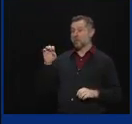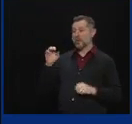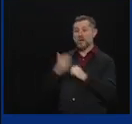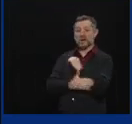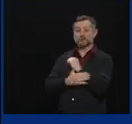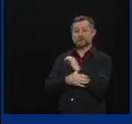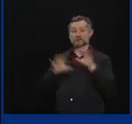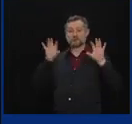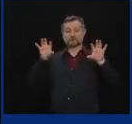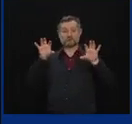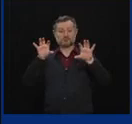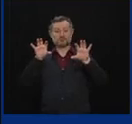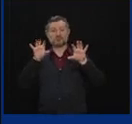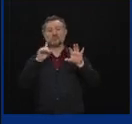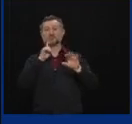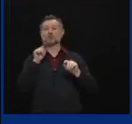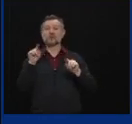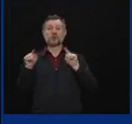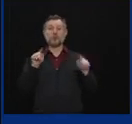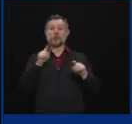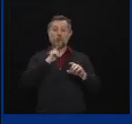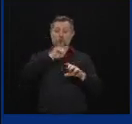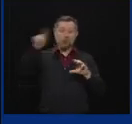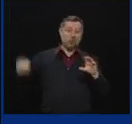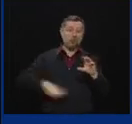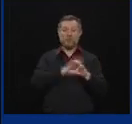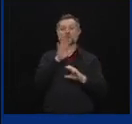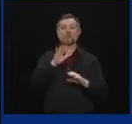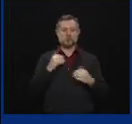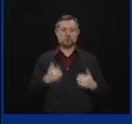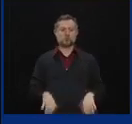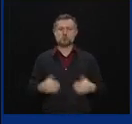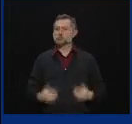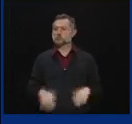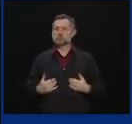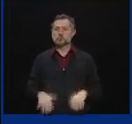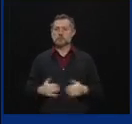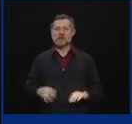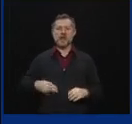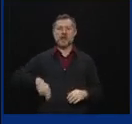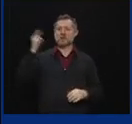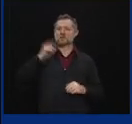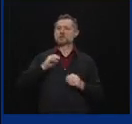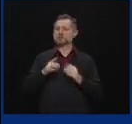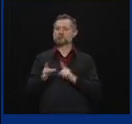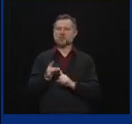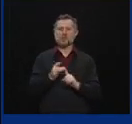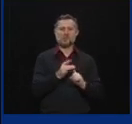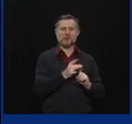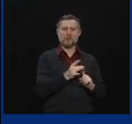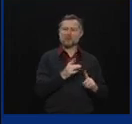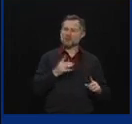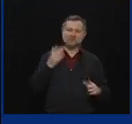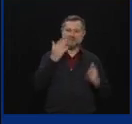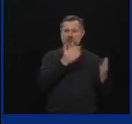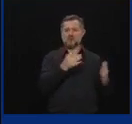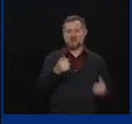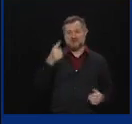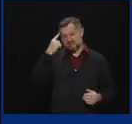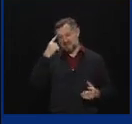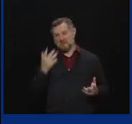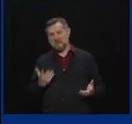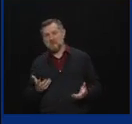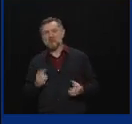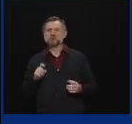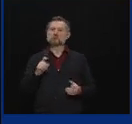numbers of new cases based on the percentage of their population and the positivity rate, even though you would think they'd have some of the lowest